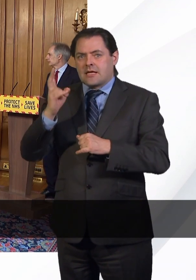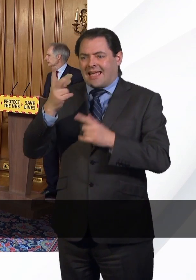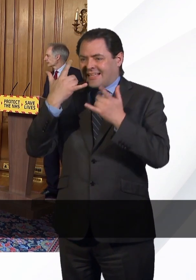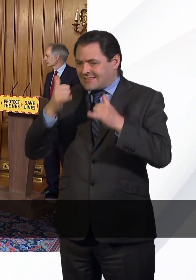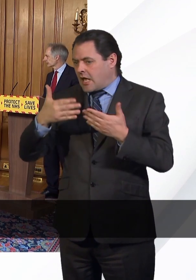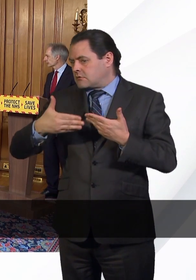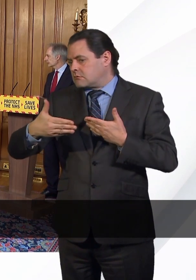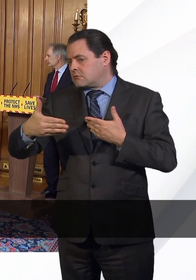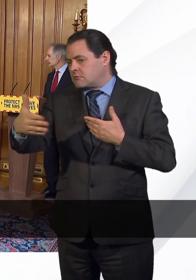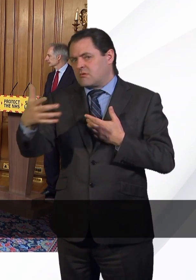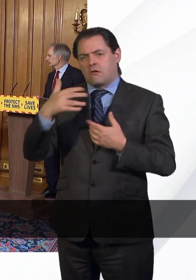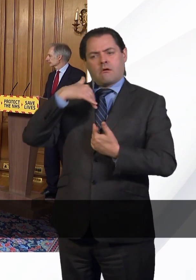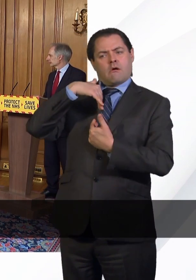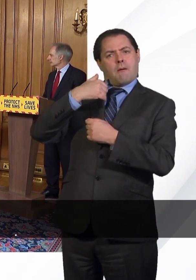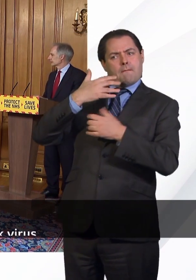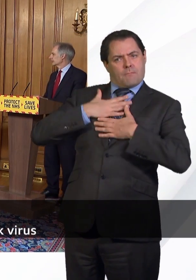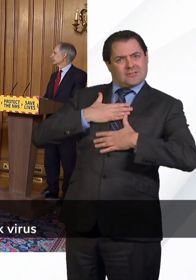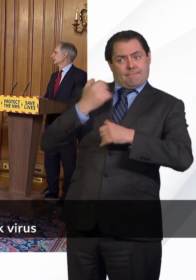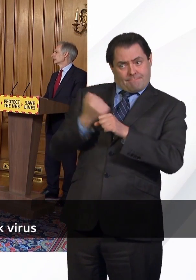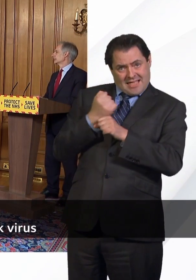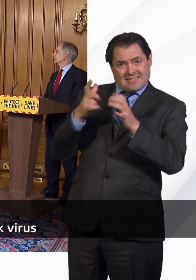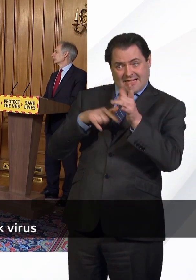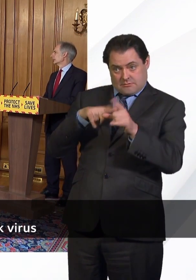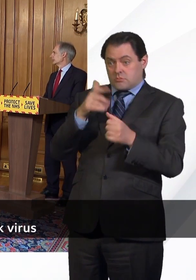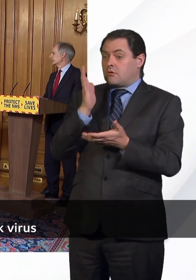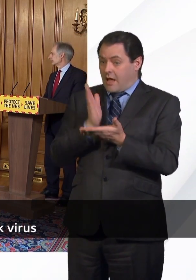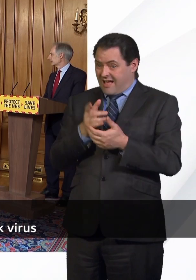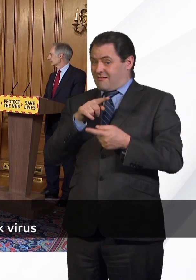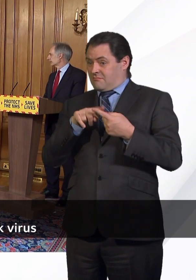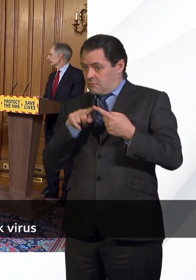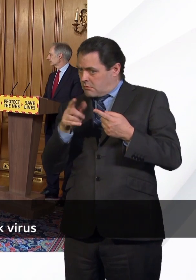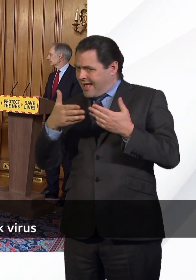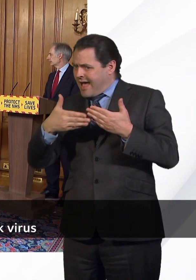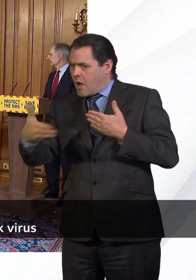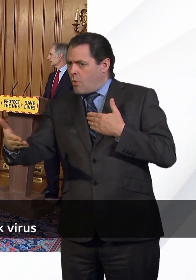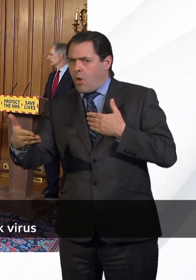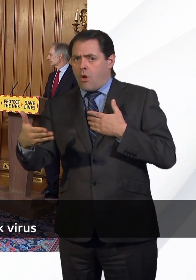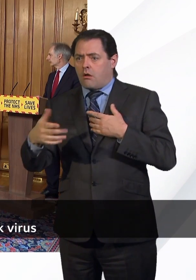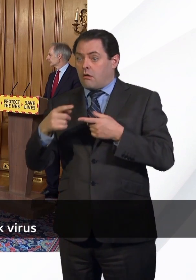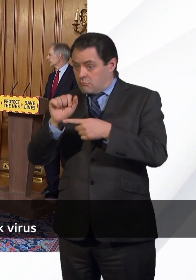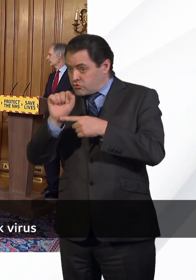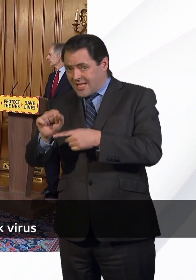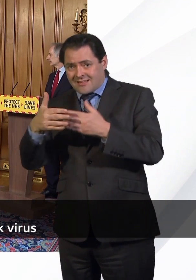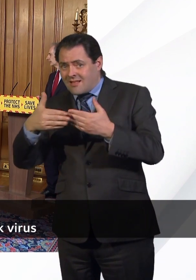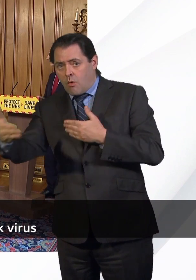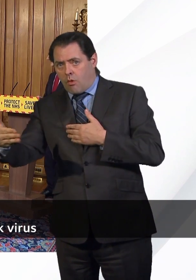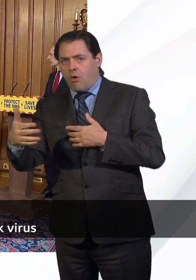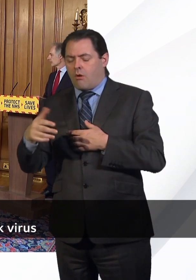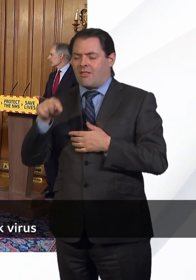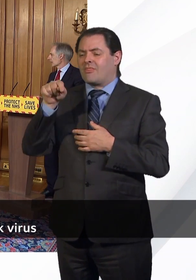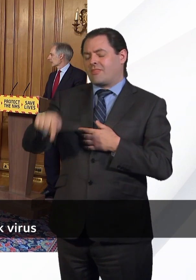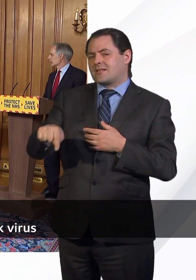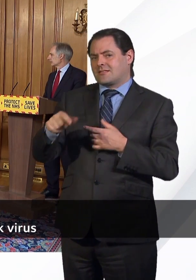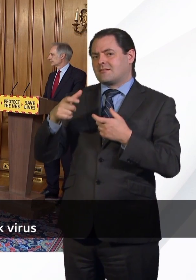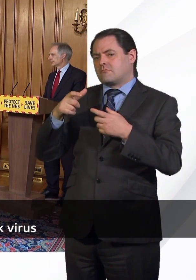antibodies last and how long they protect for. But there is an absolutely massive piece of work